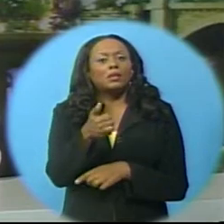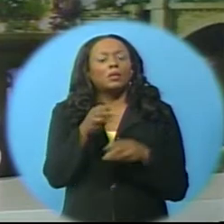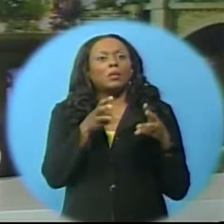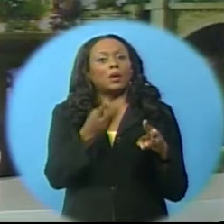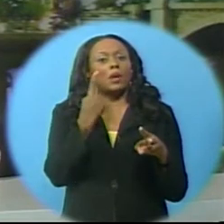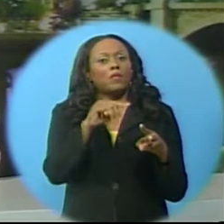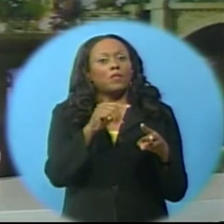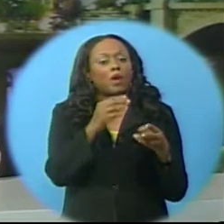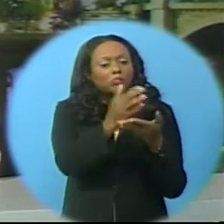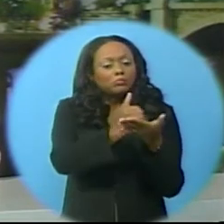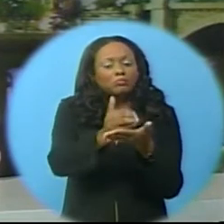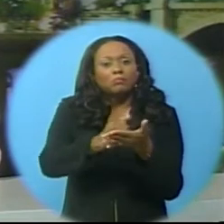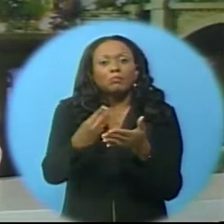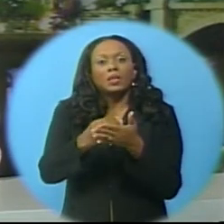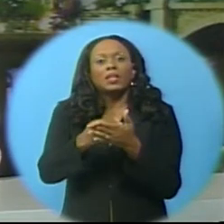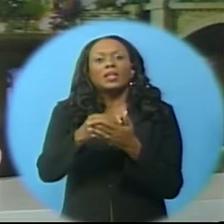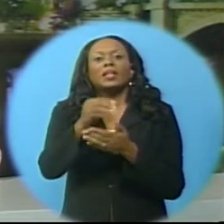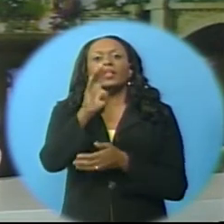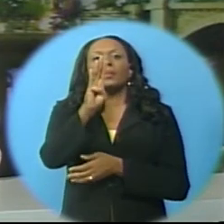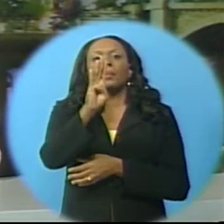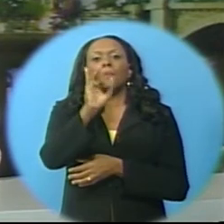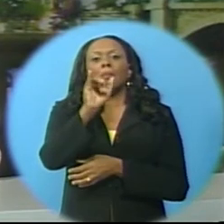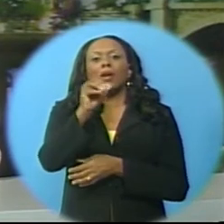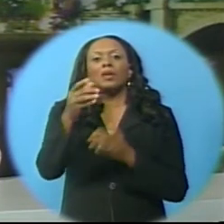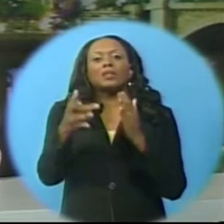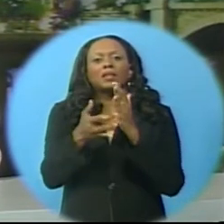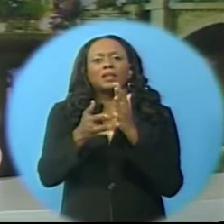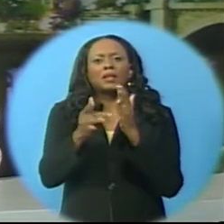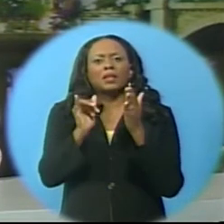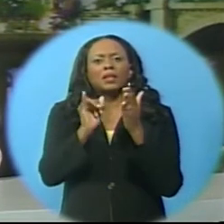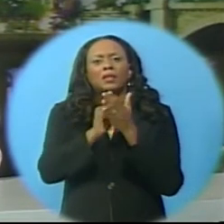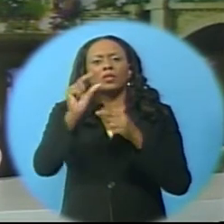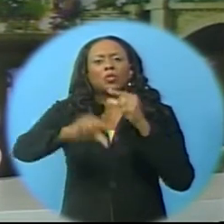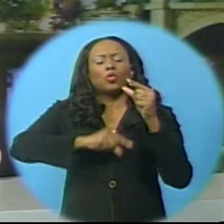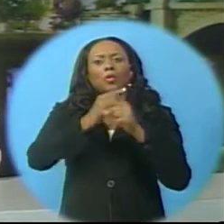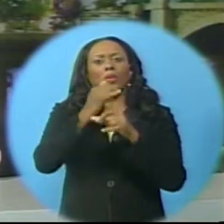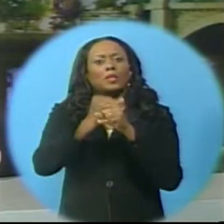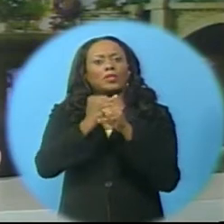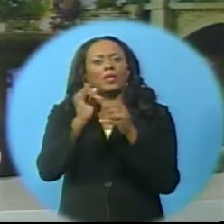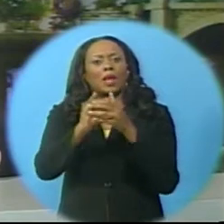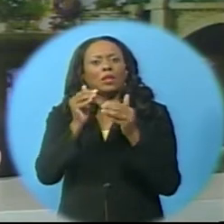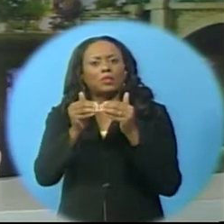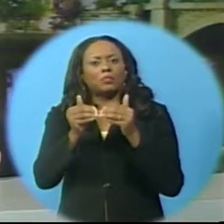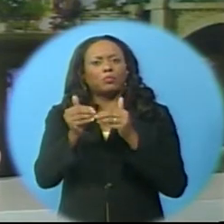investment is biotechnology which is a rapidly growing global industry